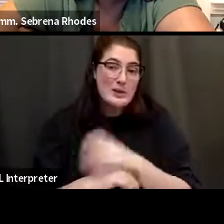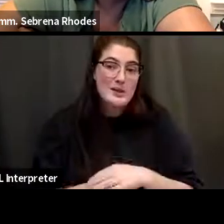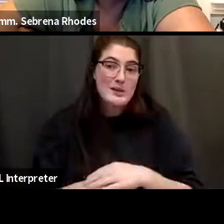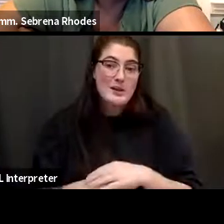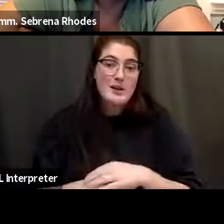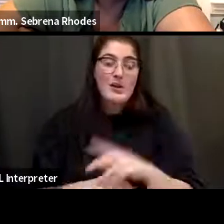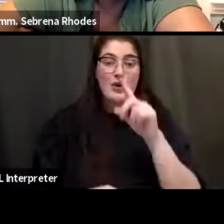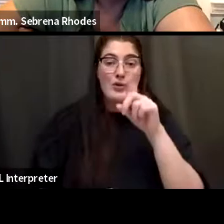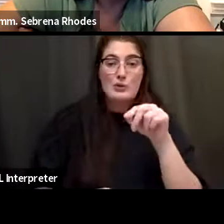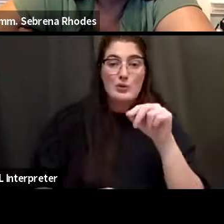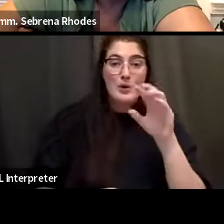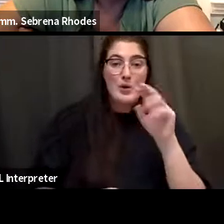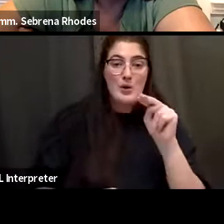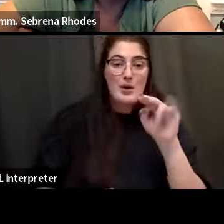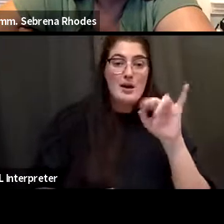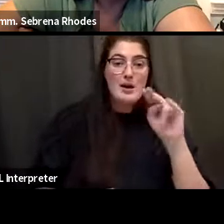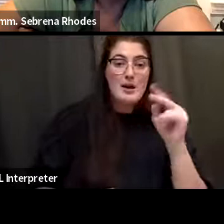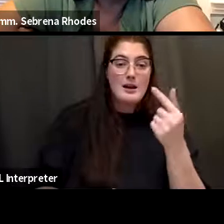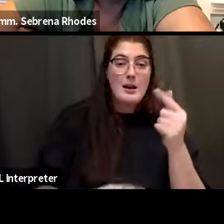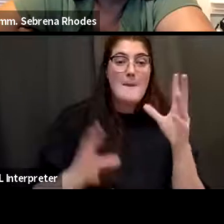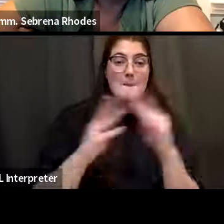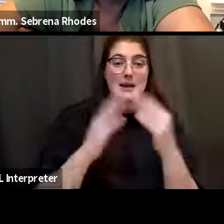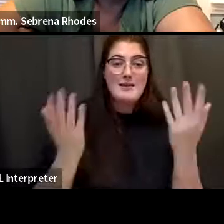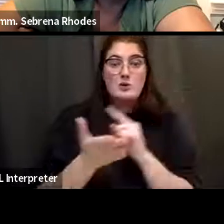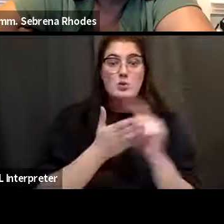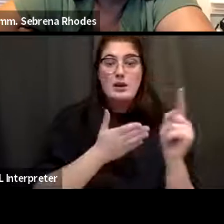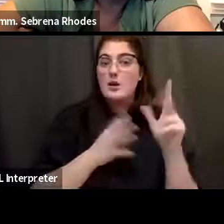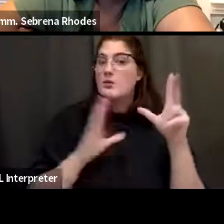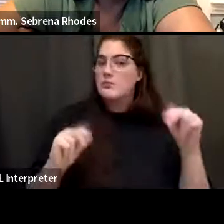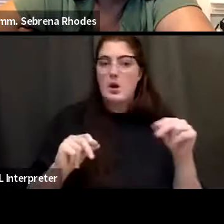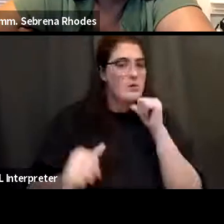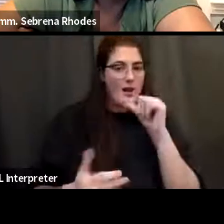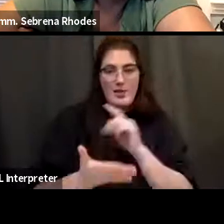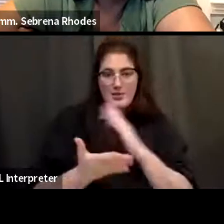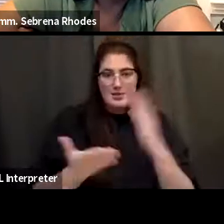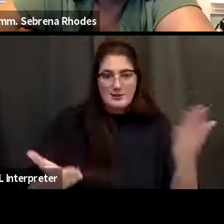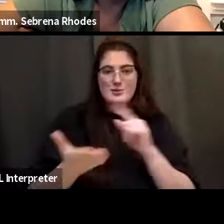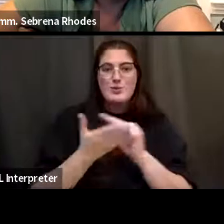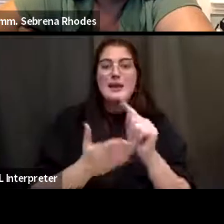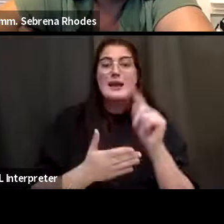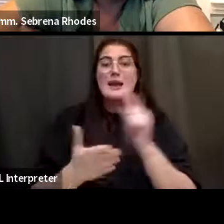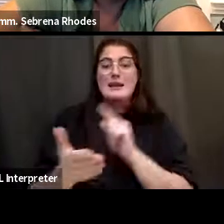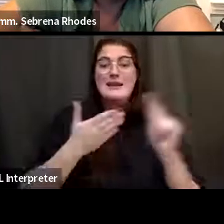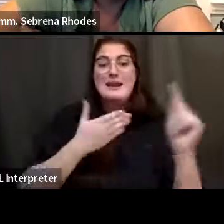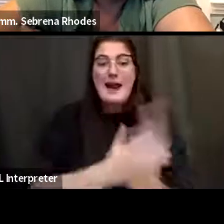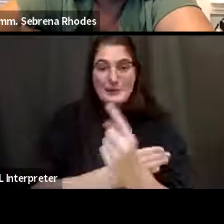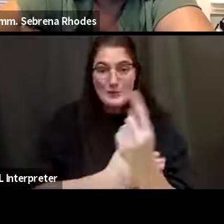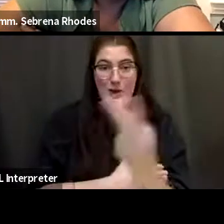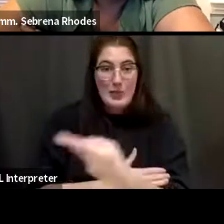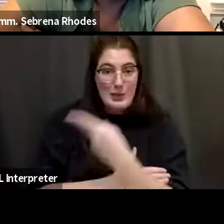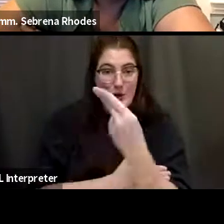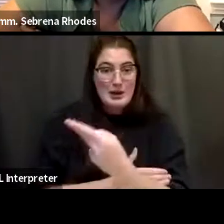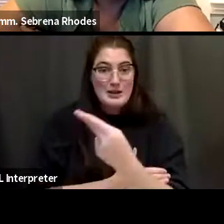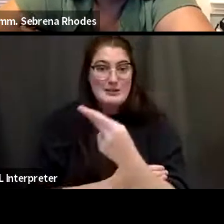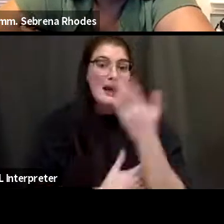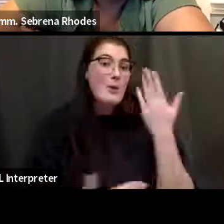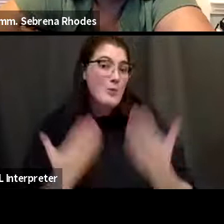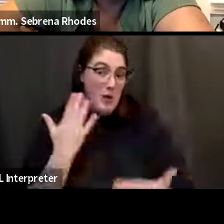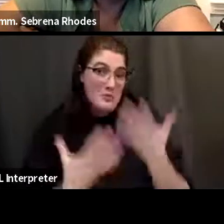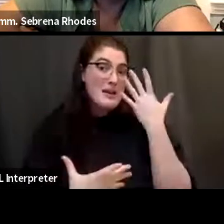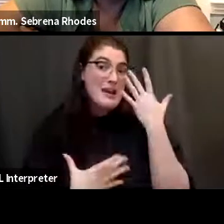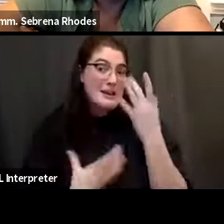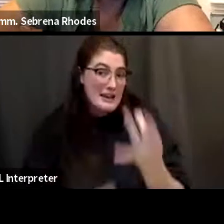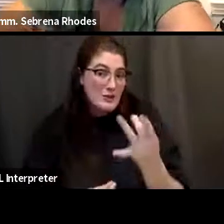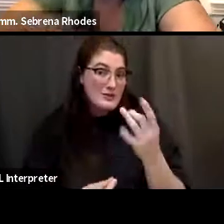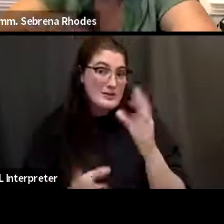The zoning meeting this week, no, not this week, next Thursday is probably going to be interesting.